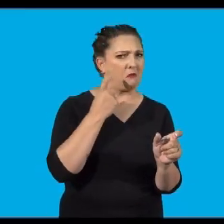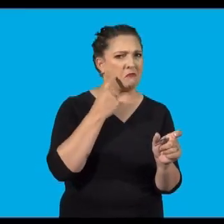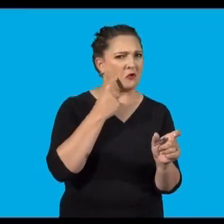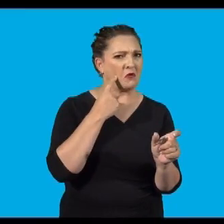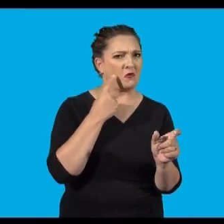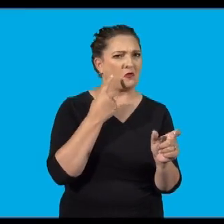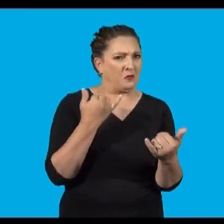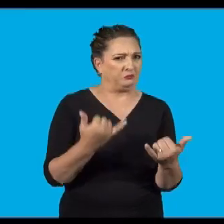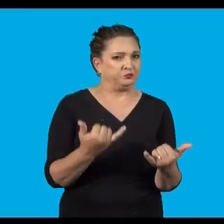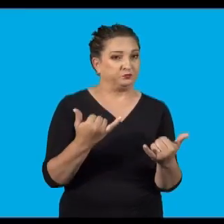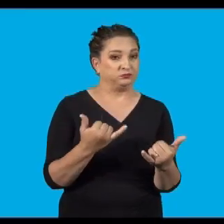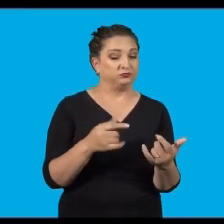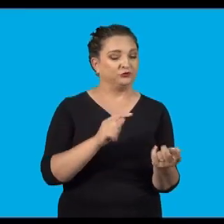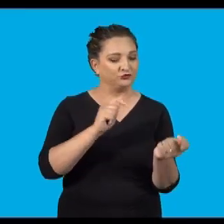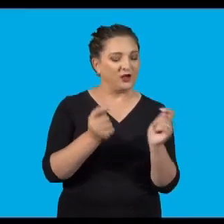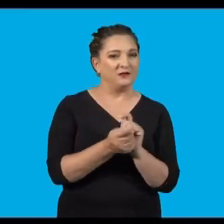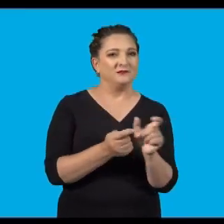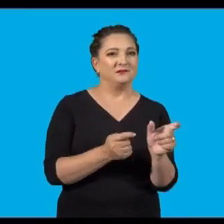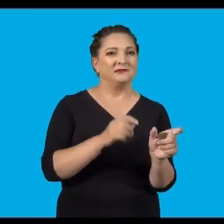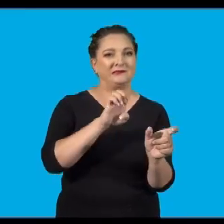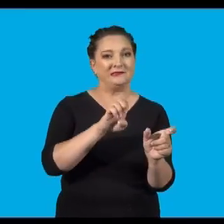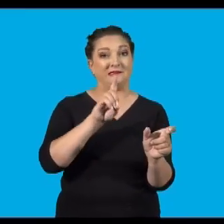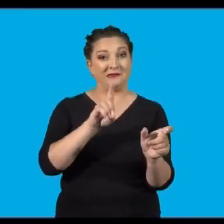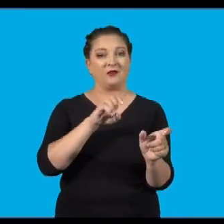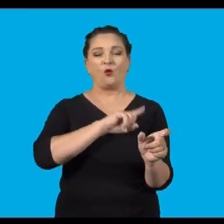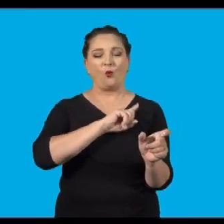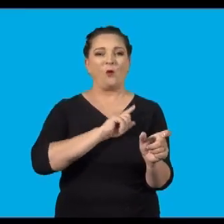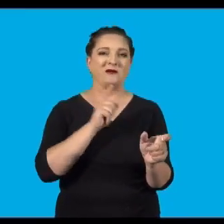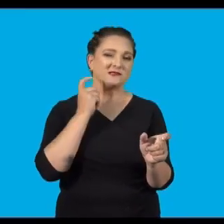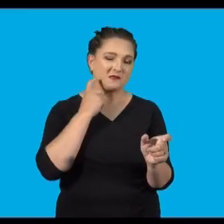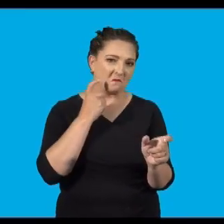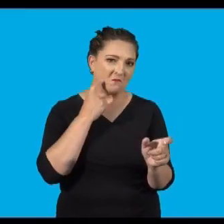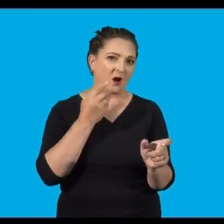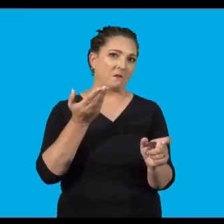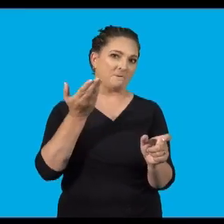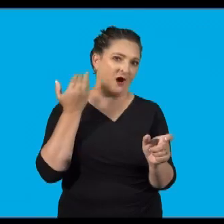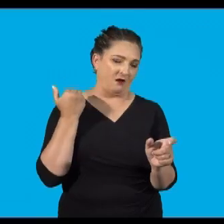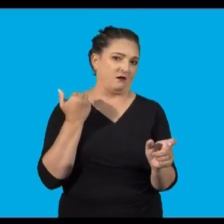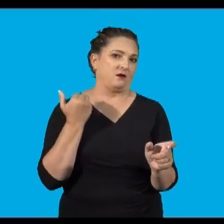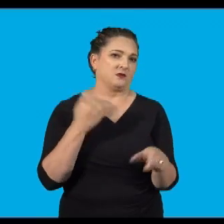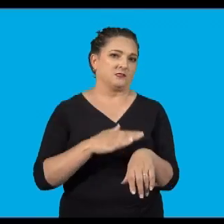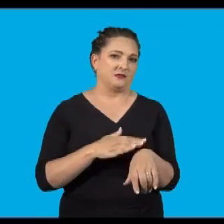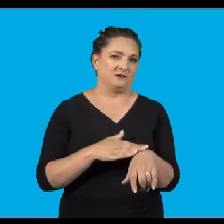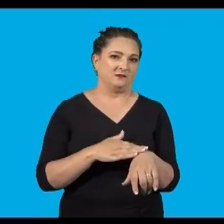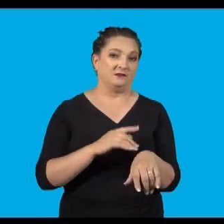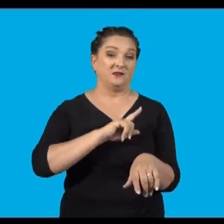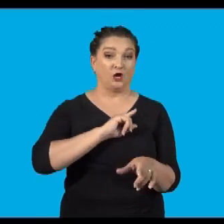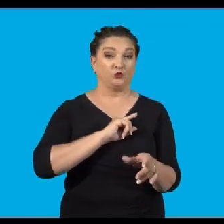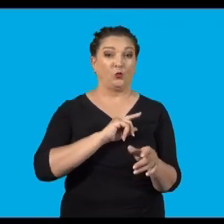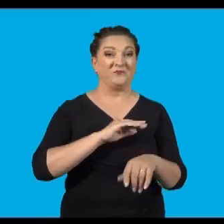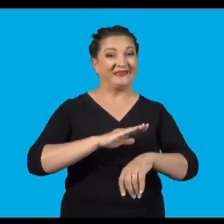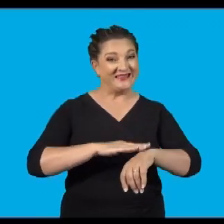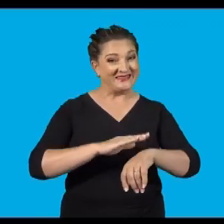present, now becomes described in simple past tense. Okay, remember you are going to apply